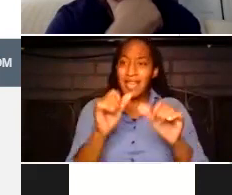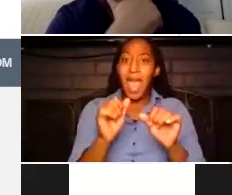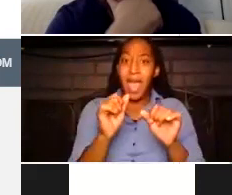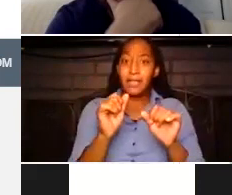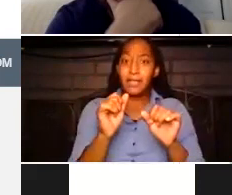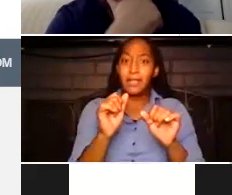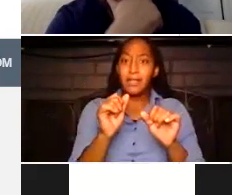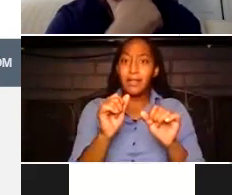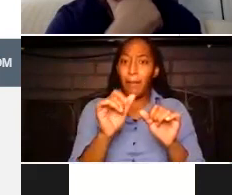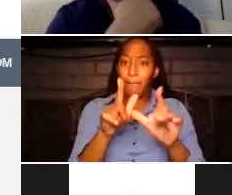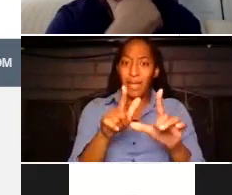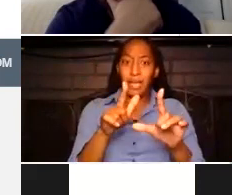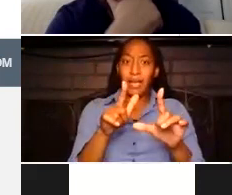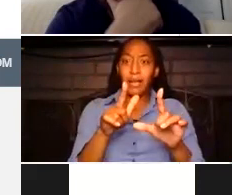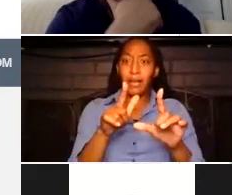pretty important